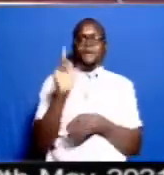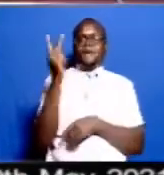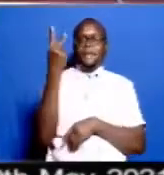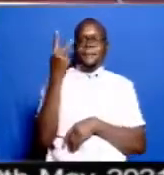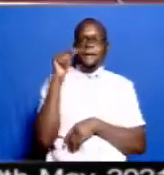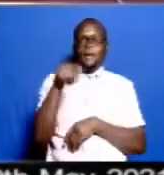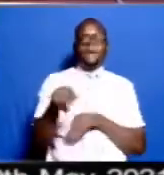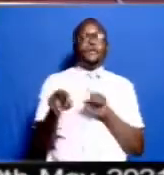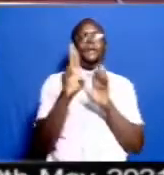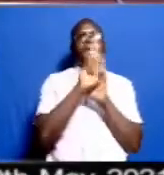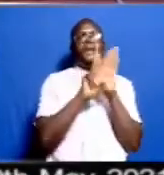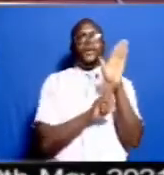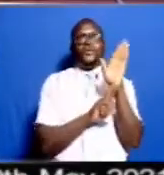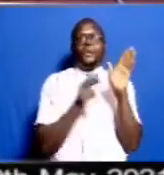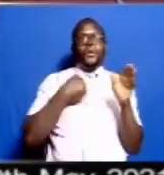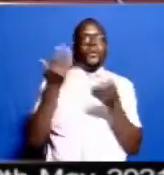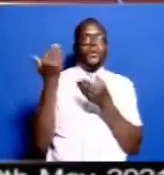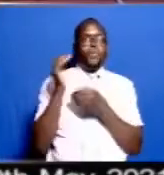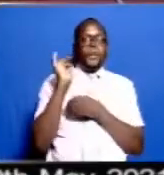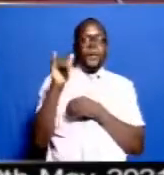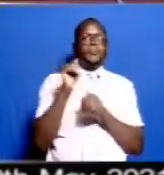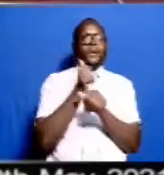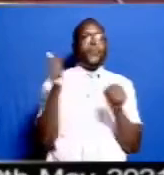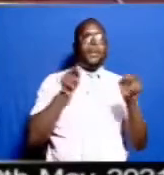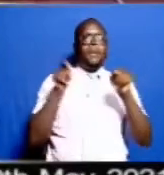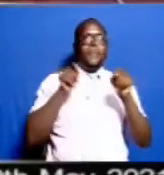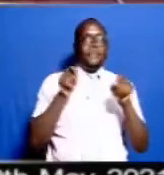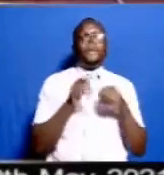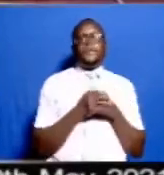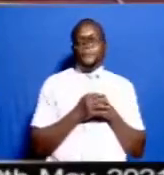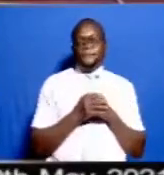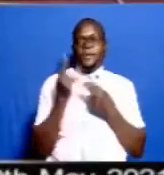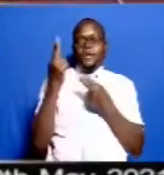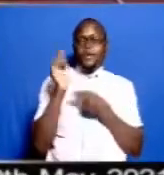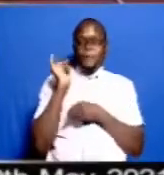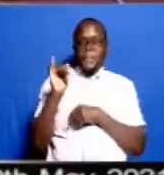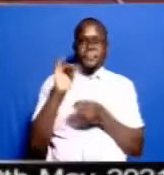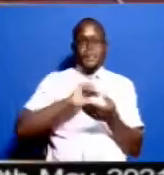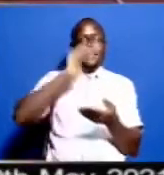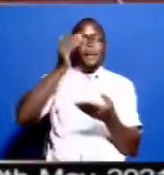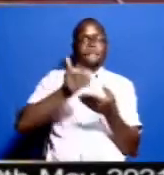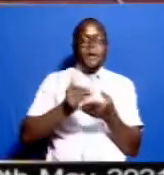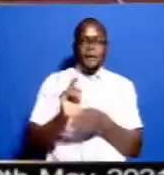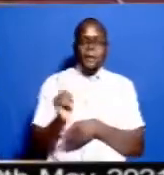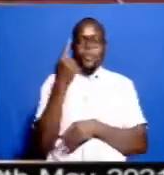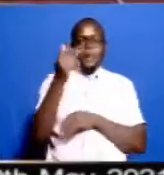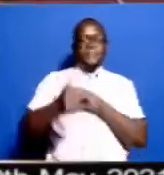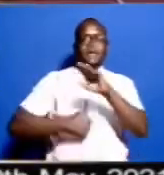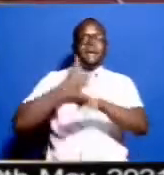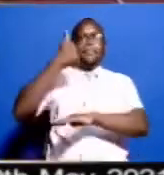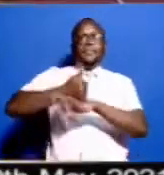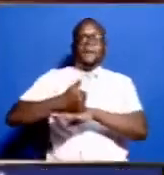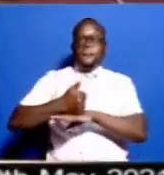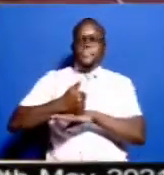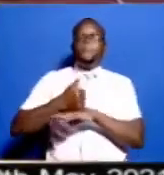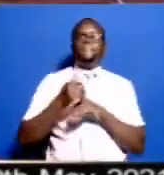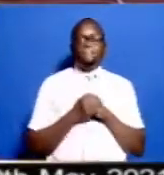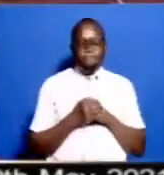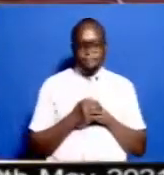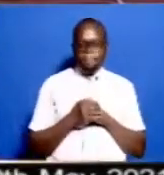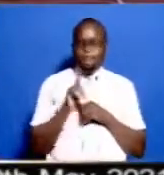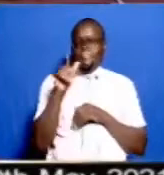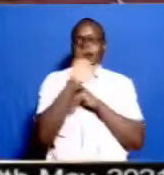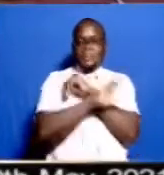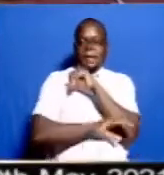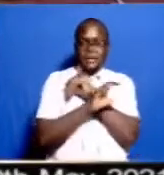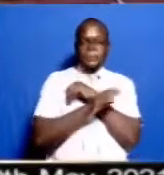these regulations, we hope, and proper management, we hope that the fund, once established and once kicking, this